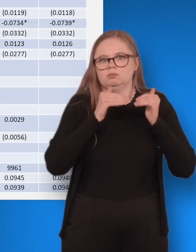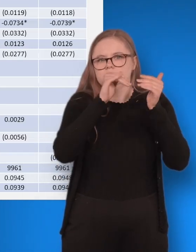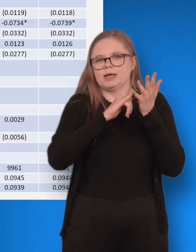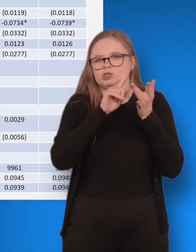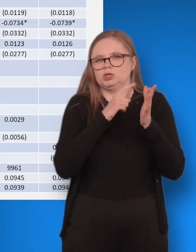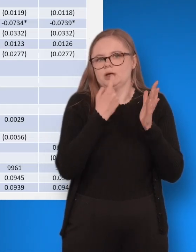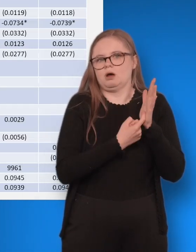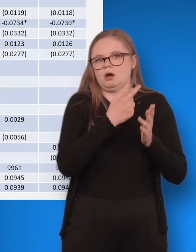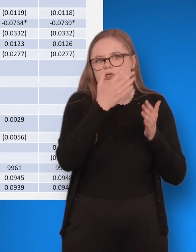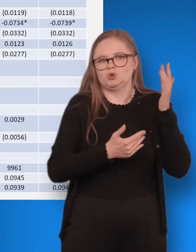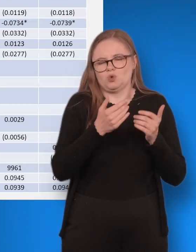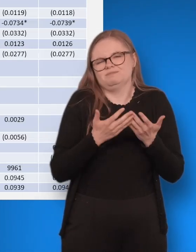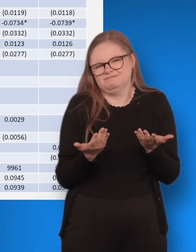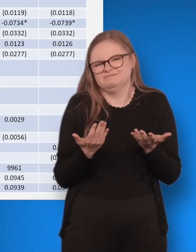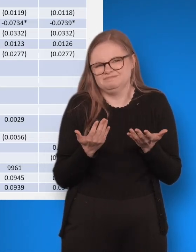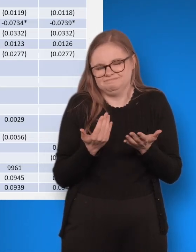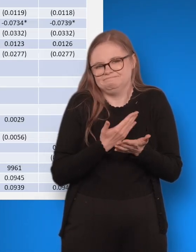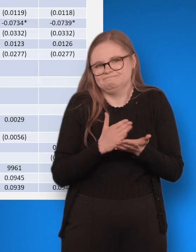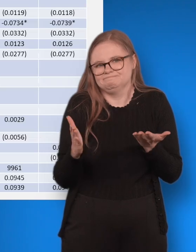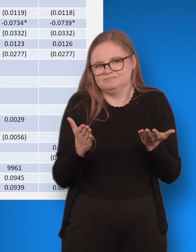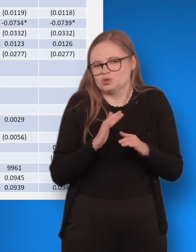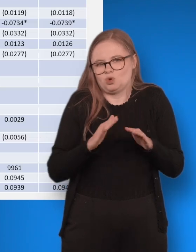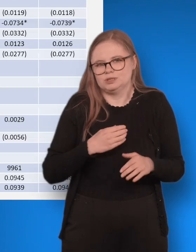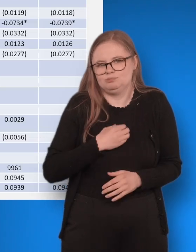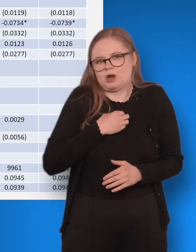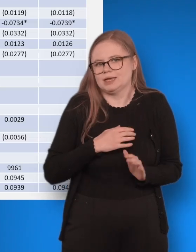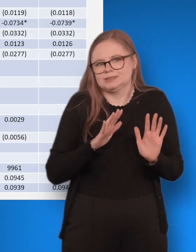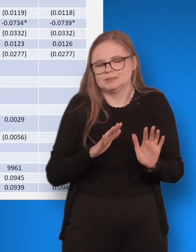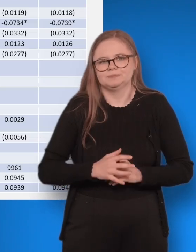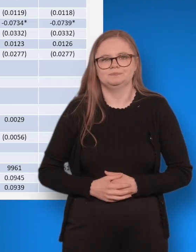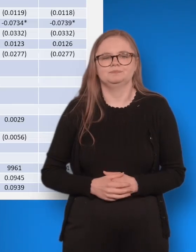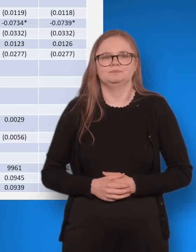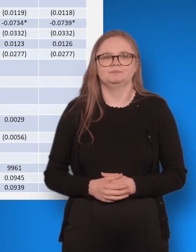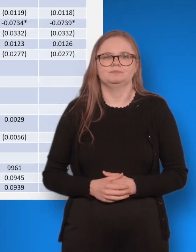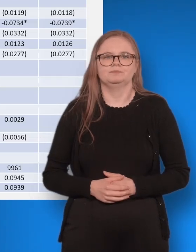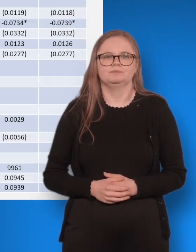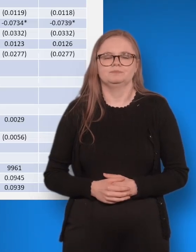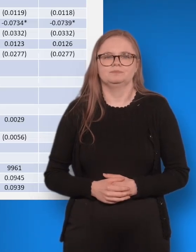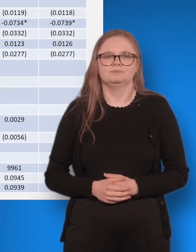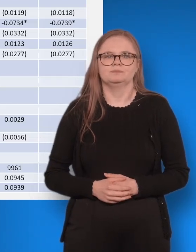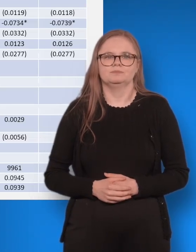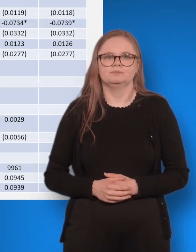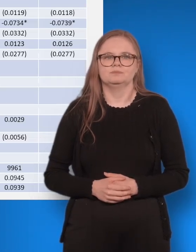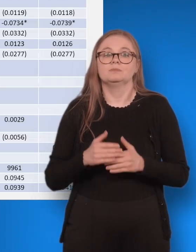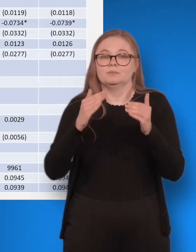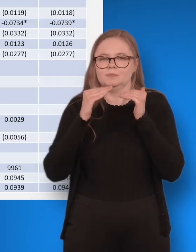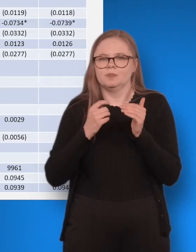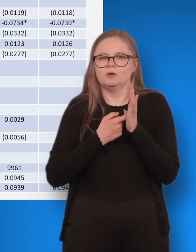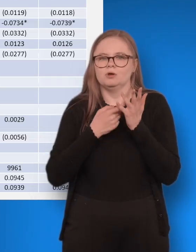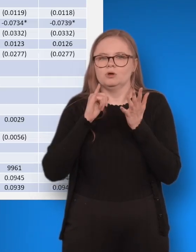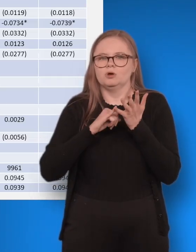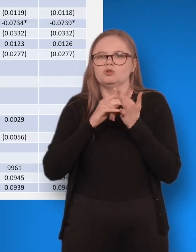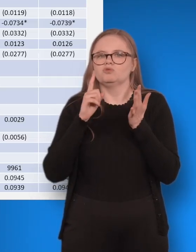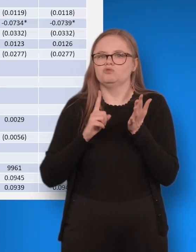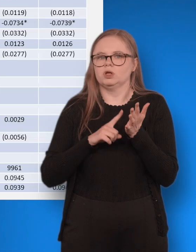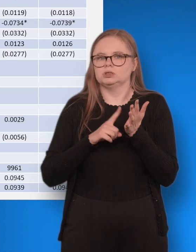scores, which is, well, not that surprising, not a very surprising result. The Russell Group